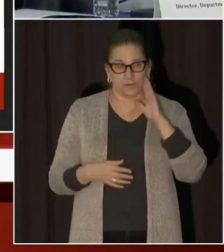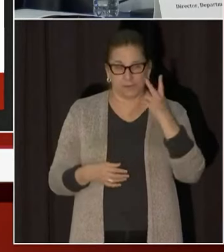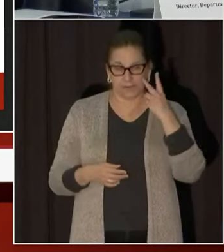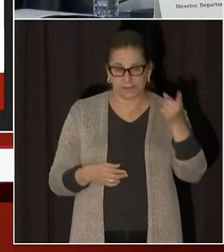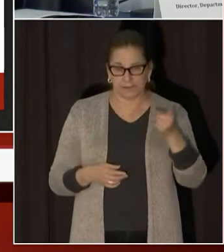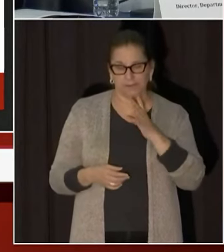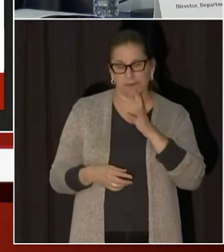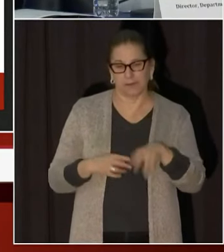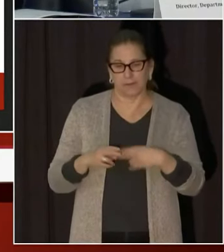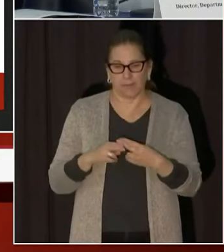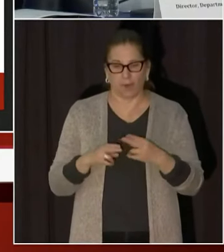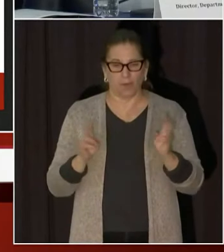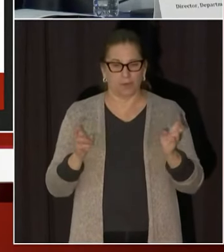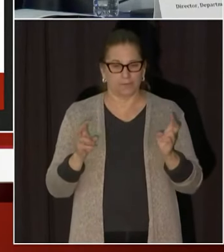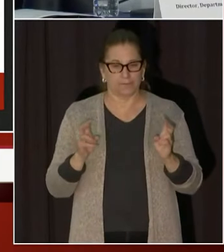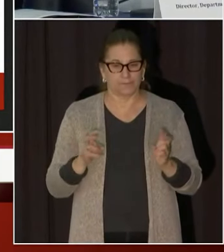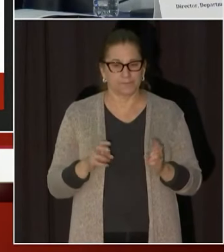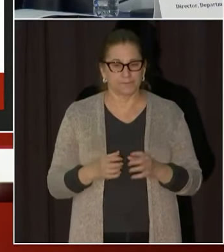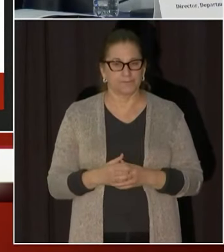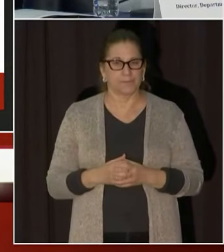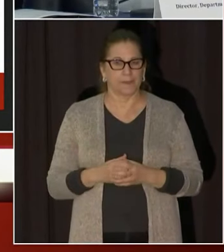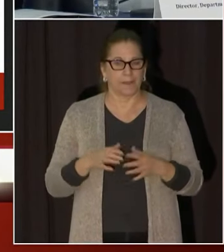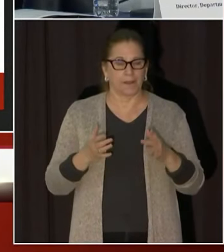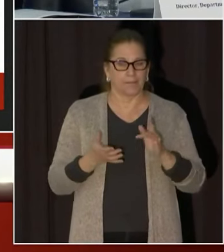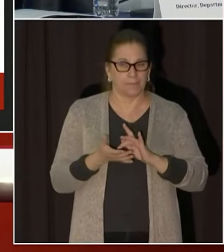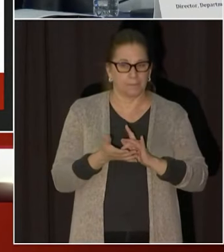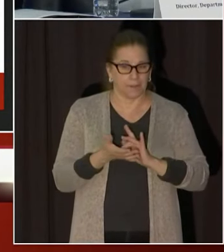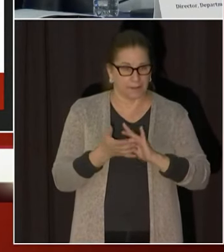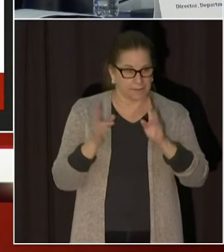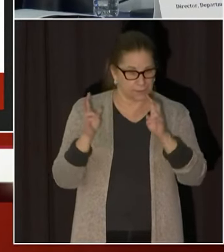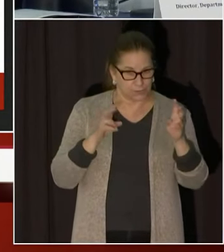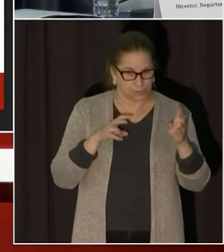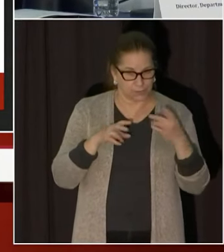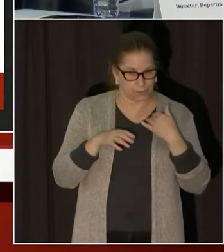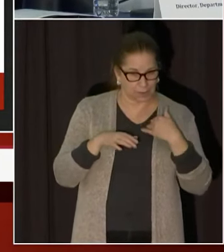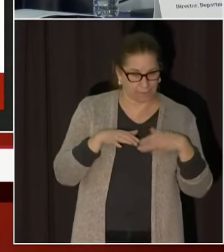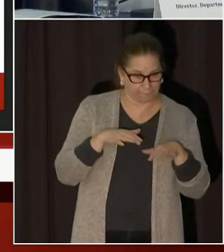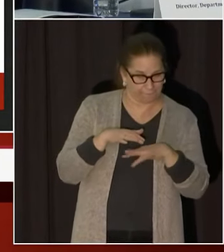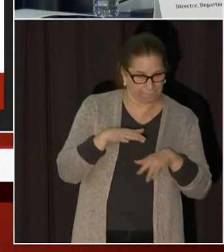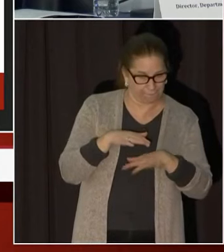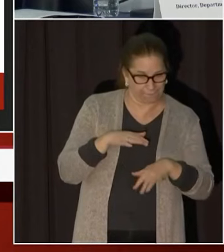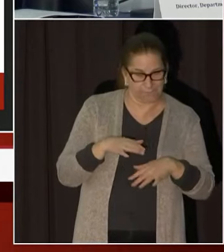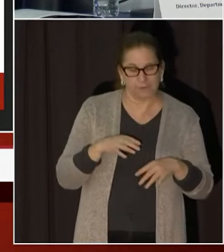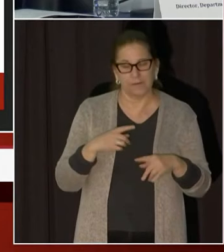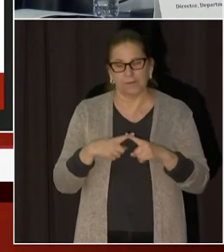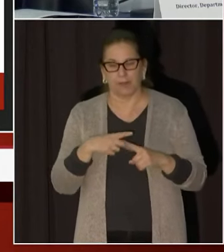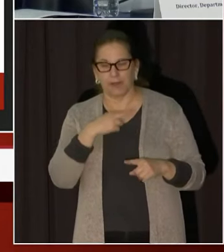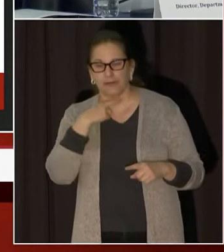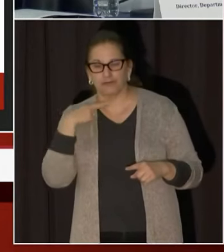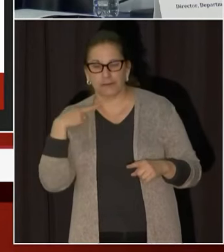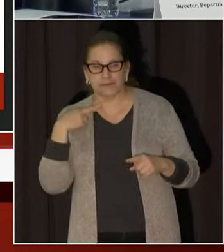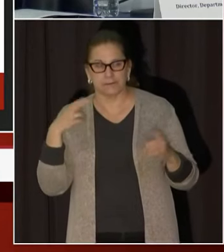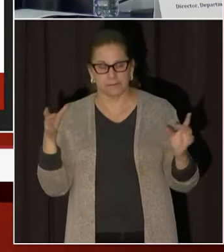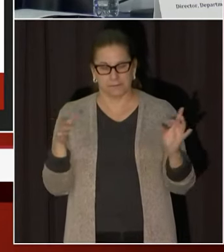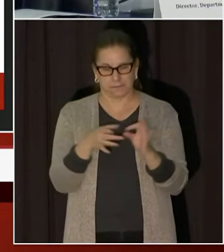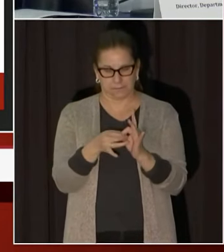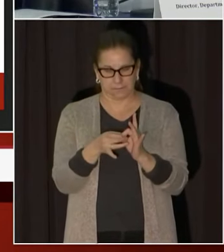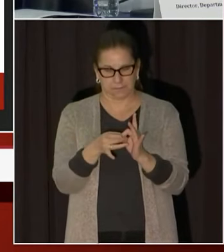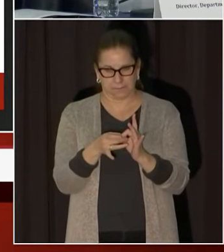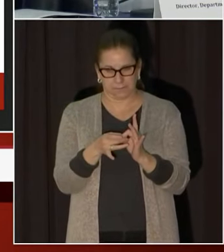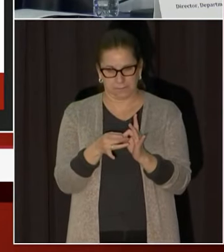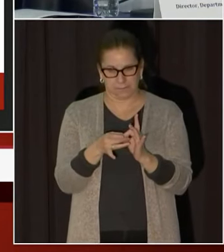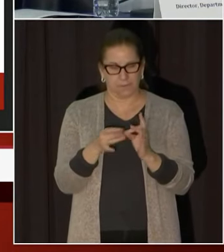underlying medical conditions and the risk of complications for severe illness being linked to